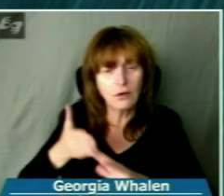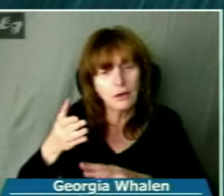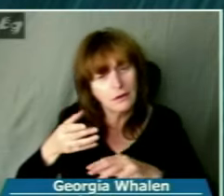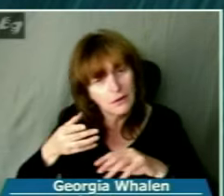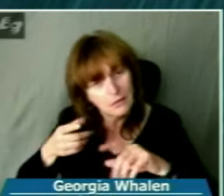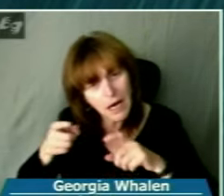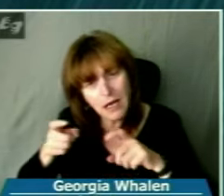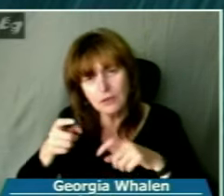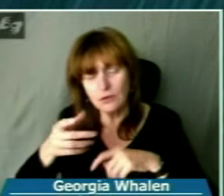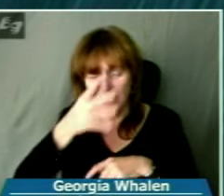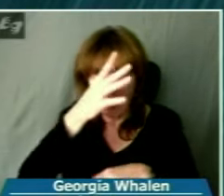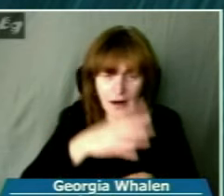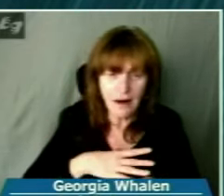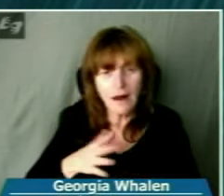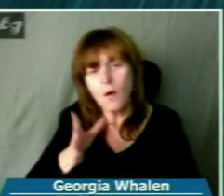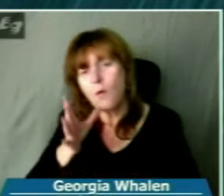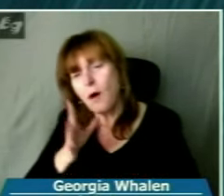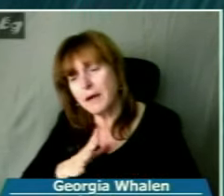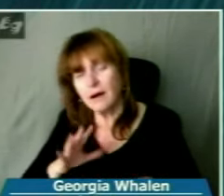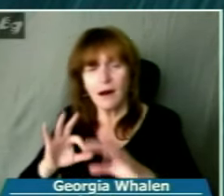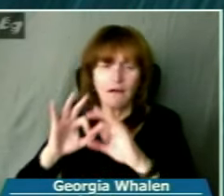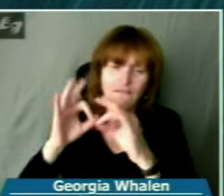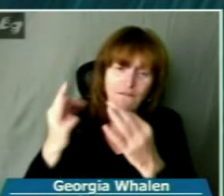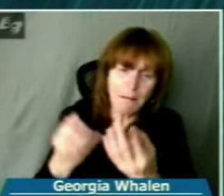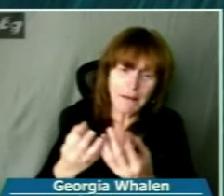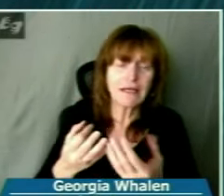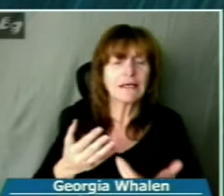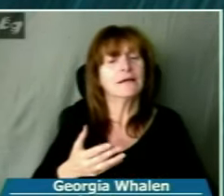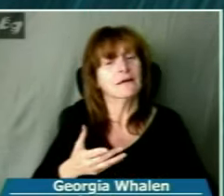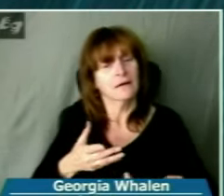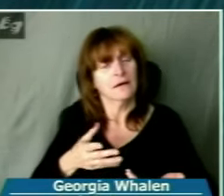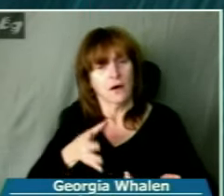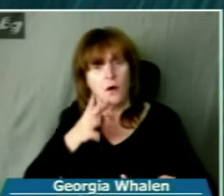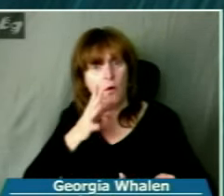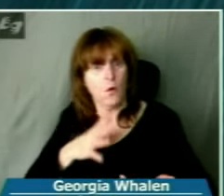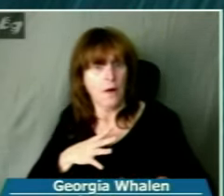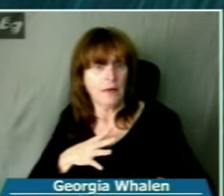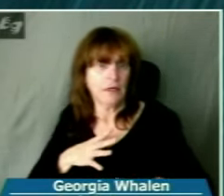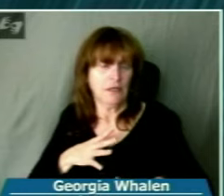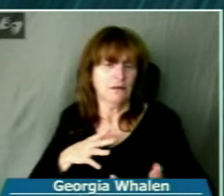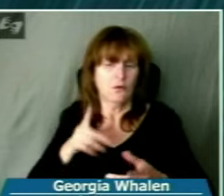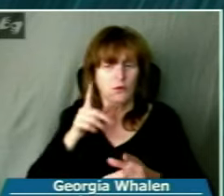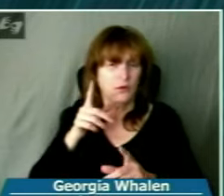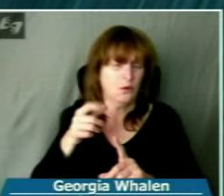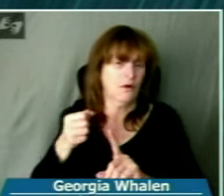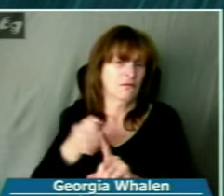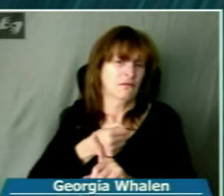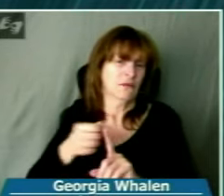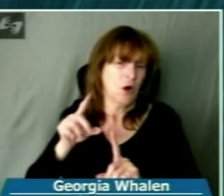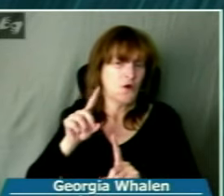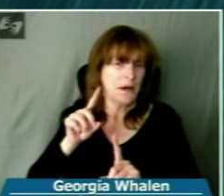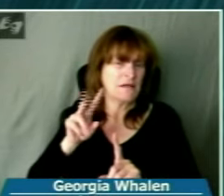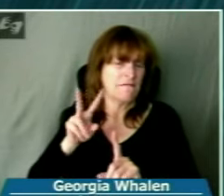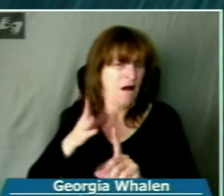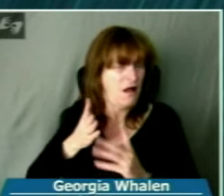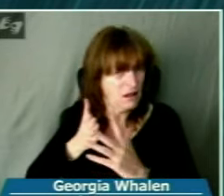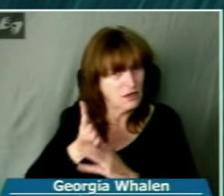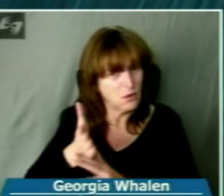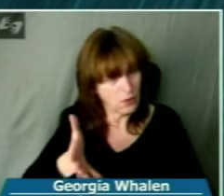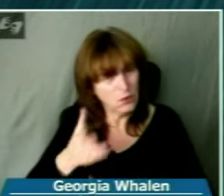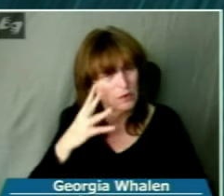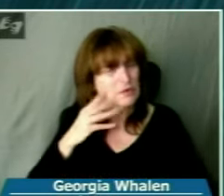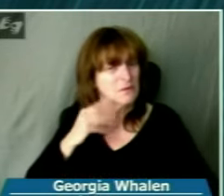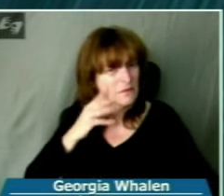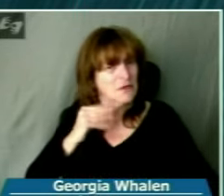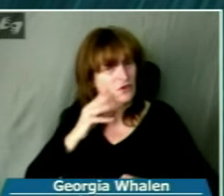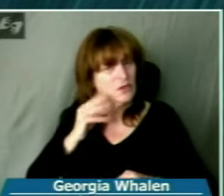families, for women and children who are victims of violence, and for single women. And then on top of that, we stepped up to the